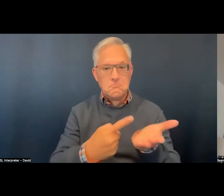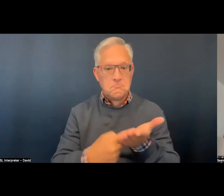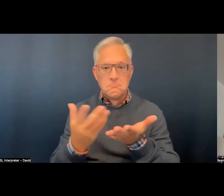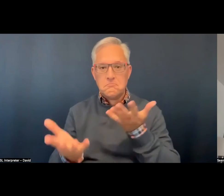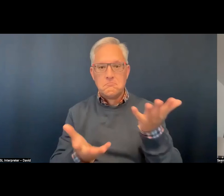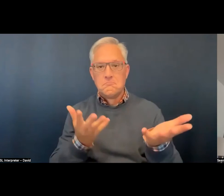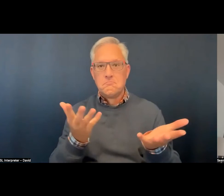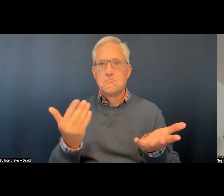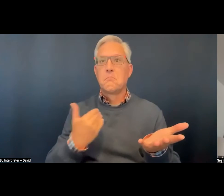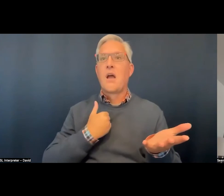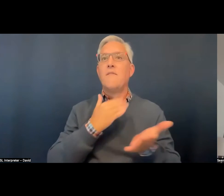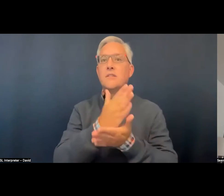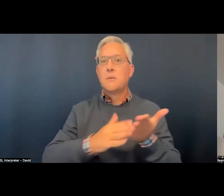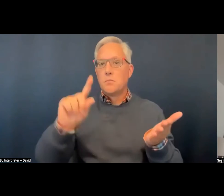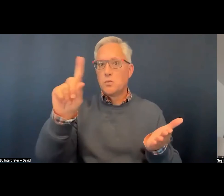we have some questions, do we?